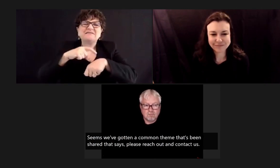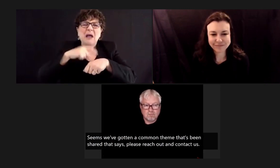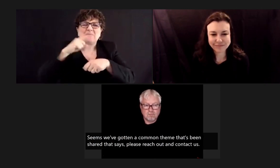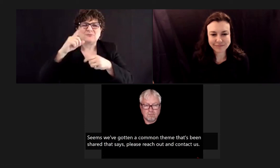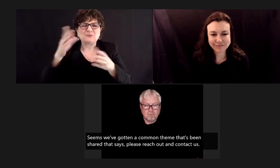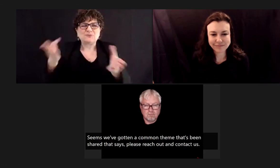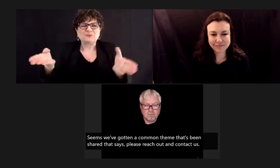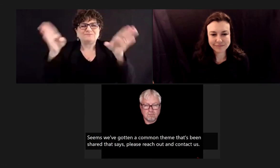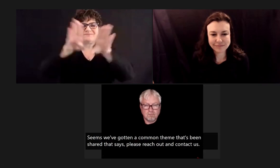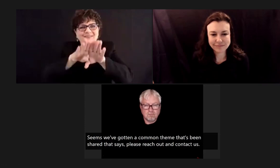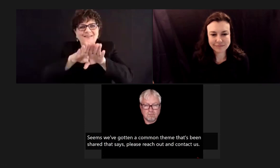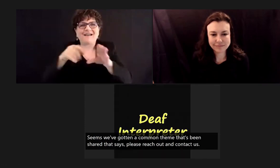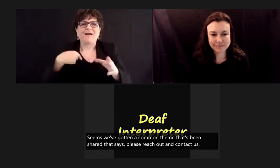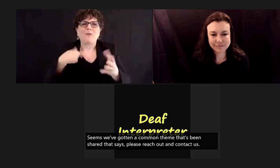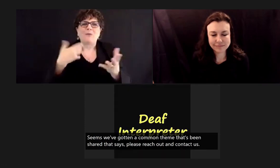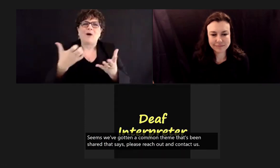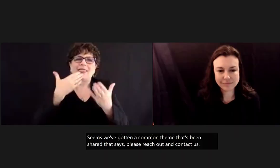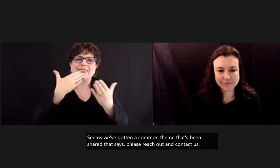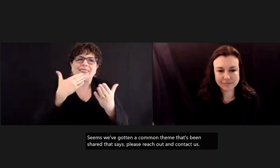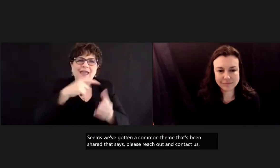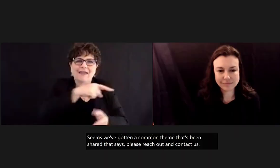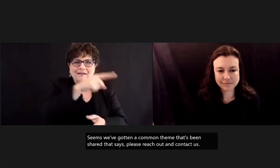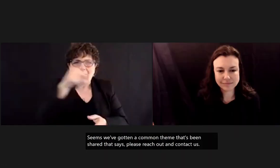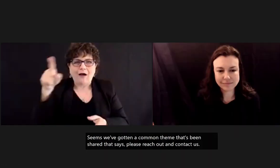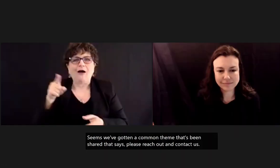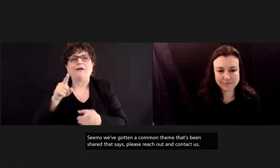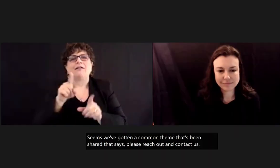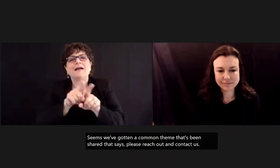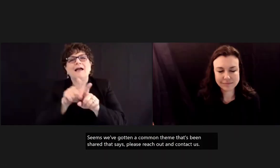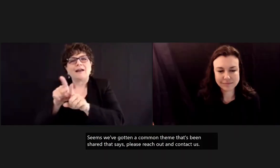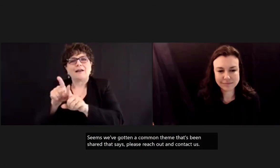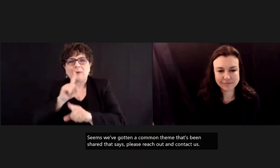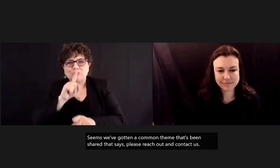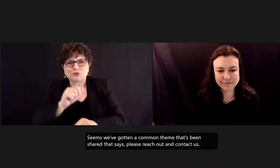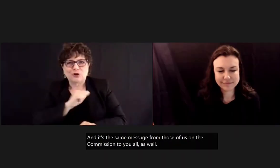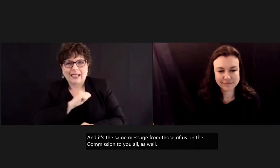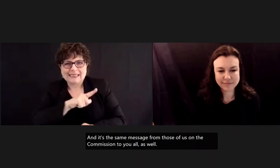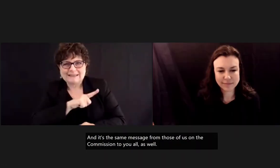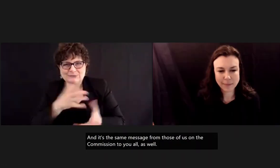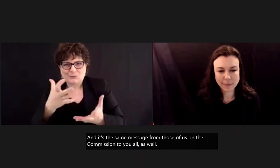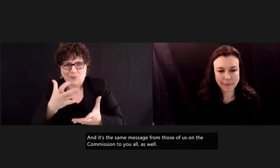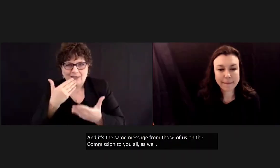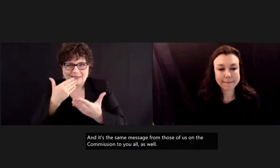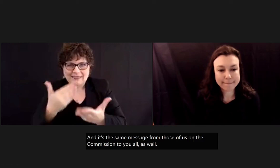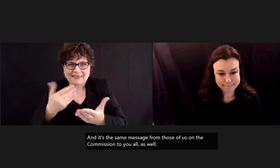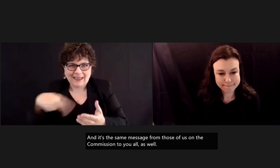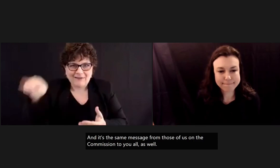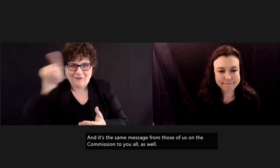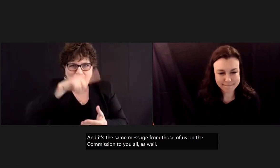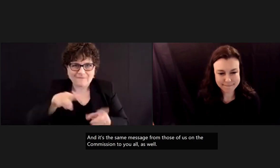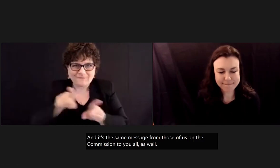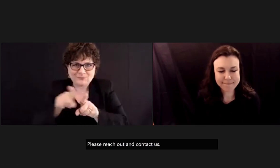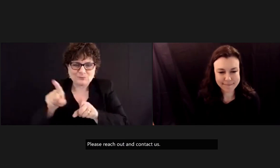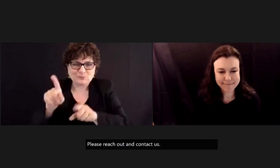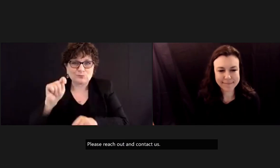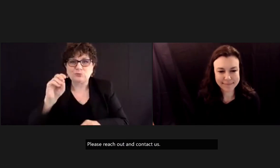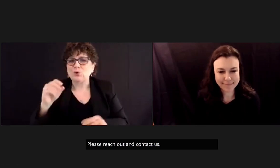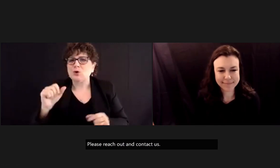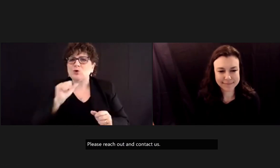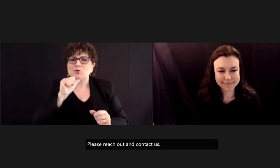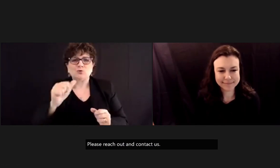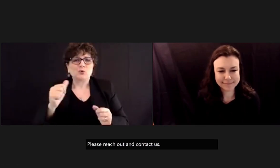message from those of us on the commission to you all as well. Please reach out and contact us. In closing, I did want to say